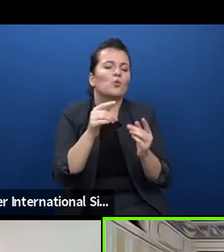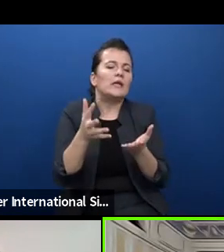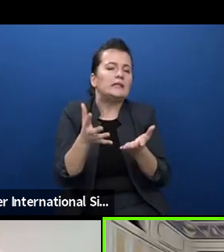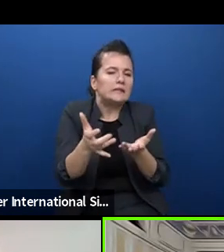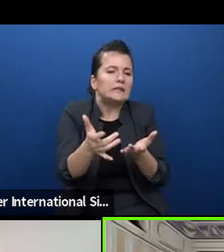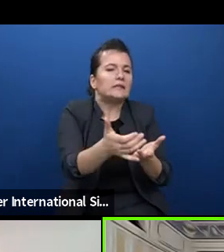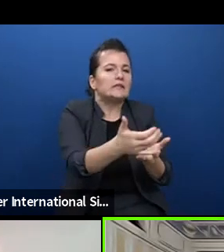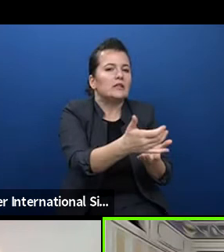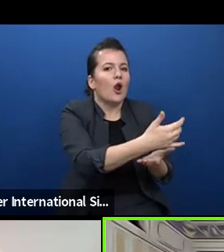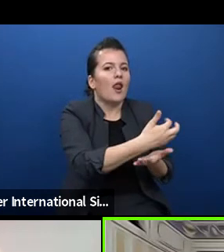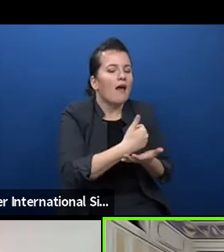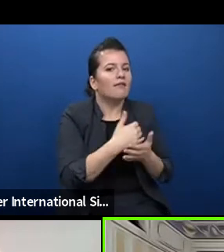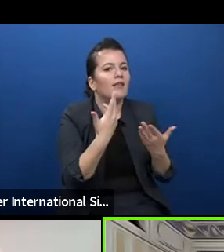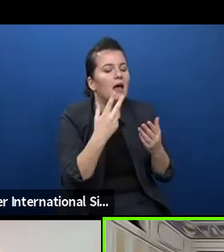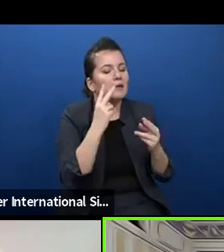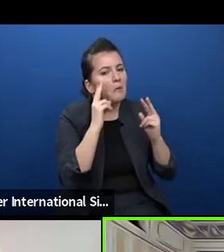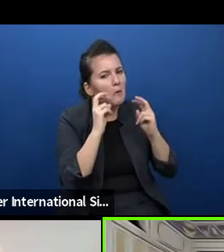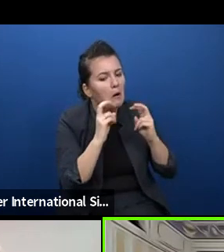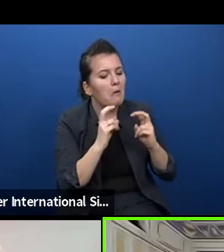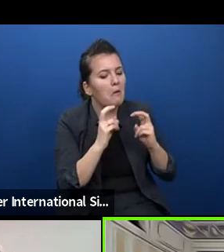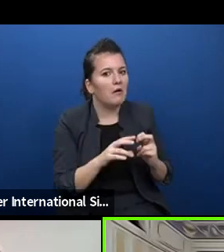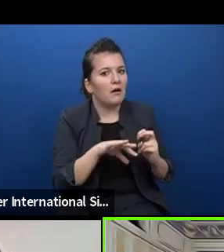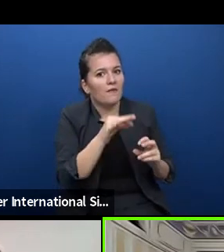look into this aspect.